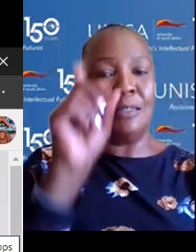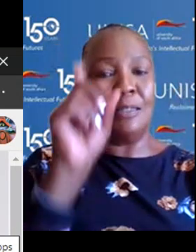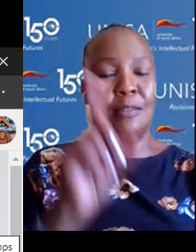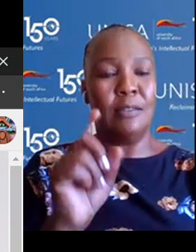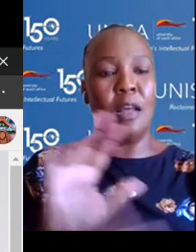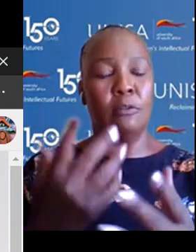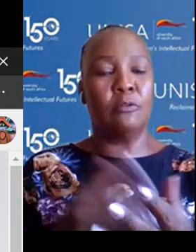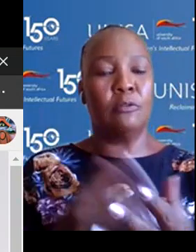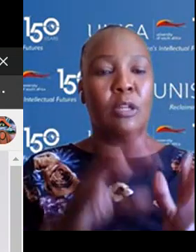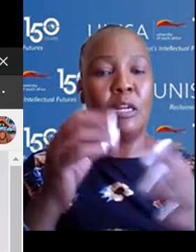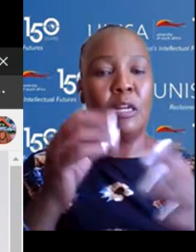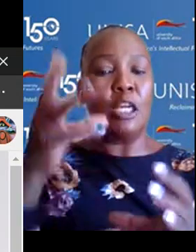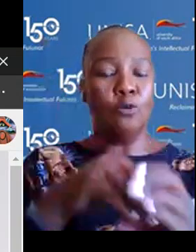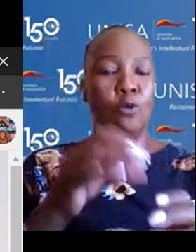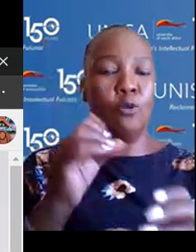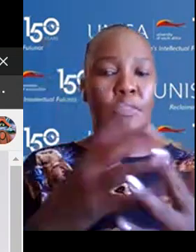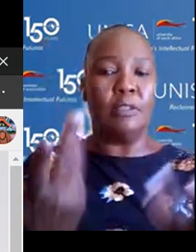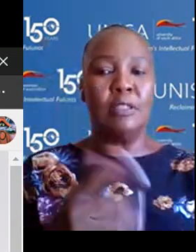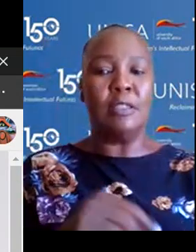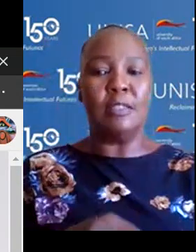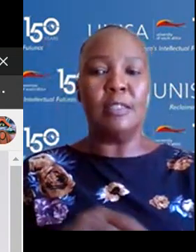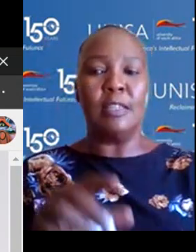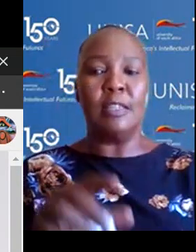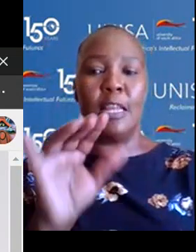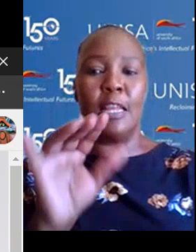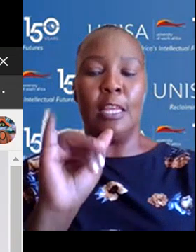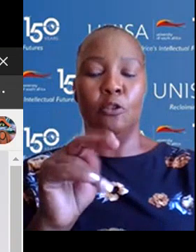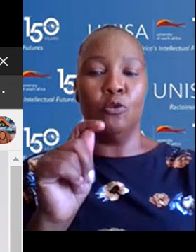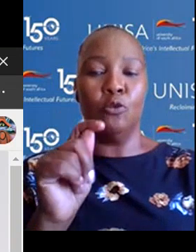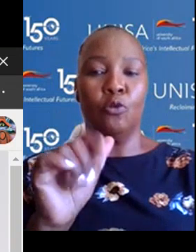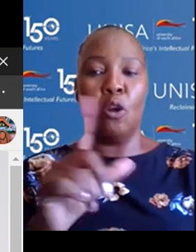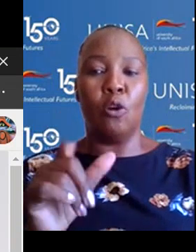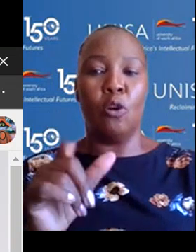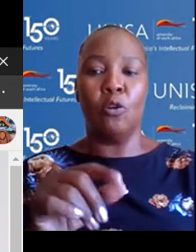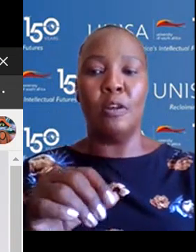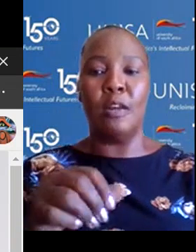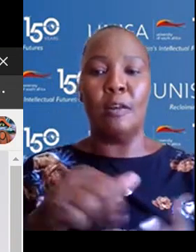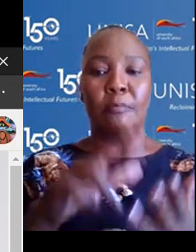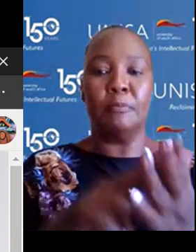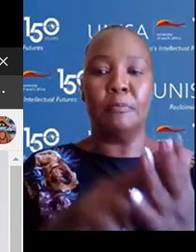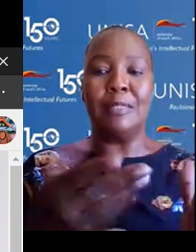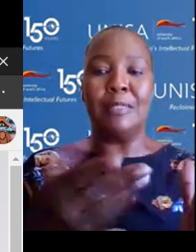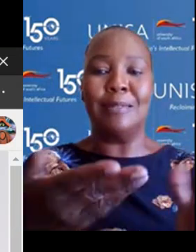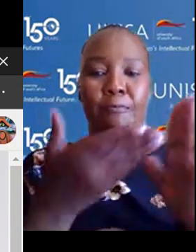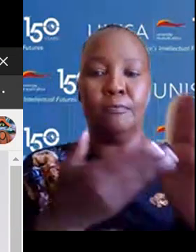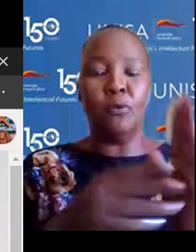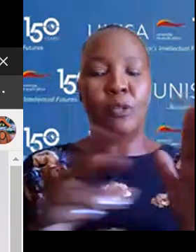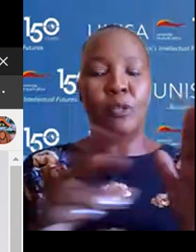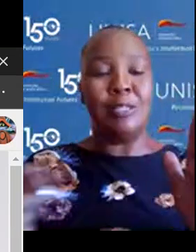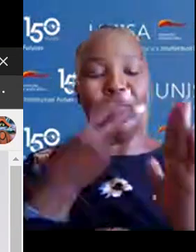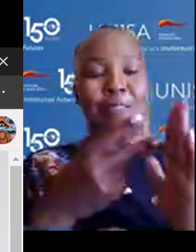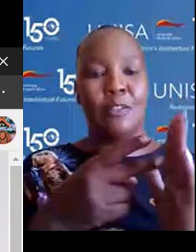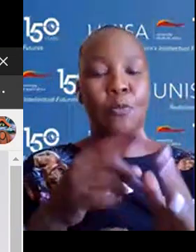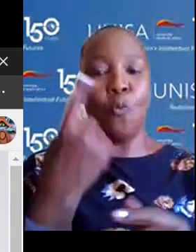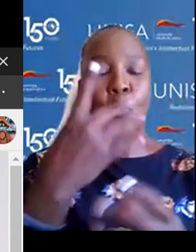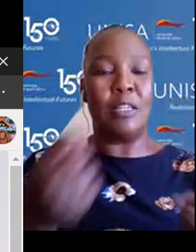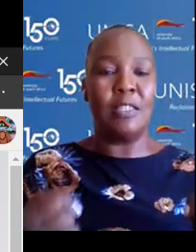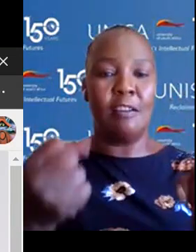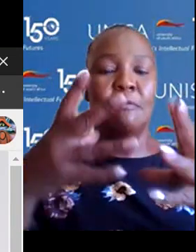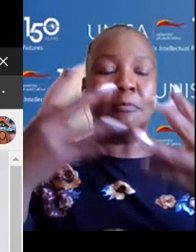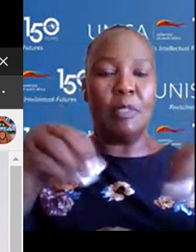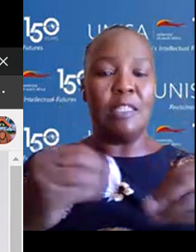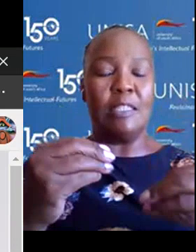install. There is the install option over here. And you'll see OneDrive for Business is already part of the package. So